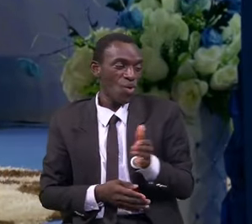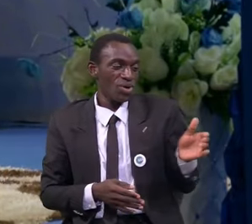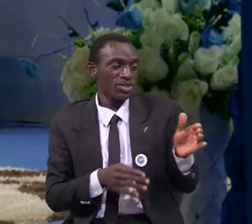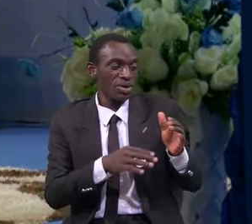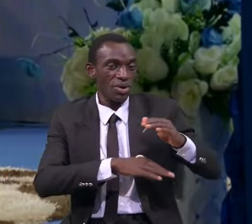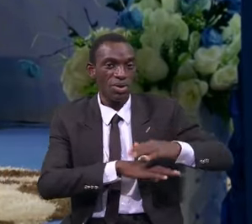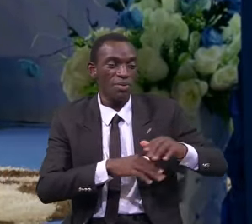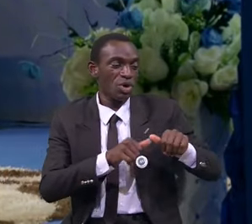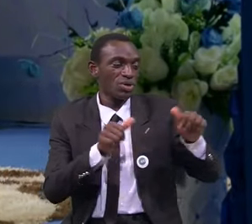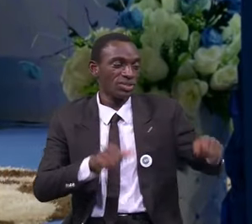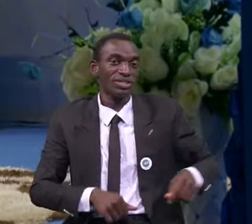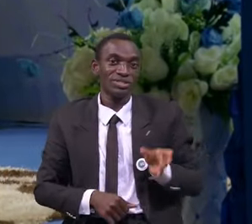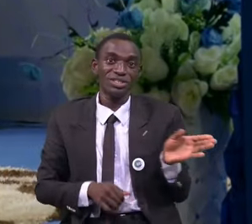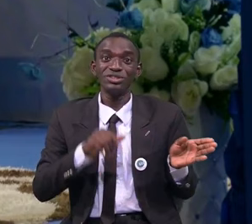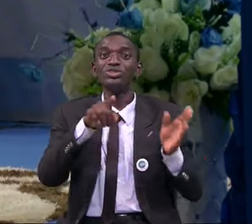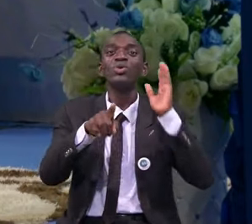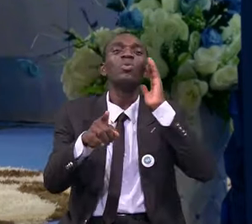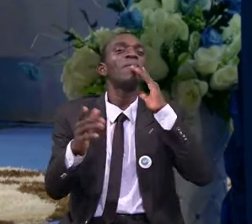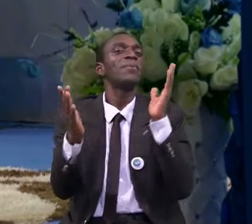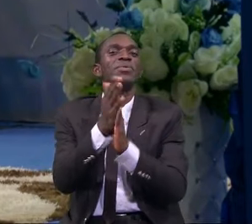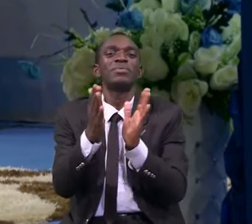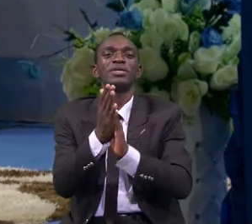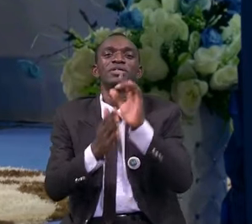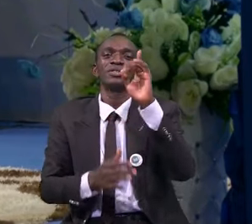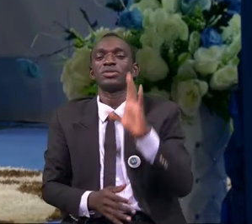be praising God.